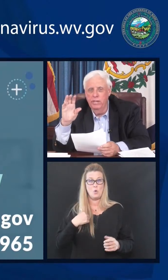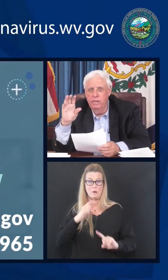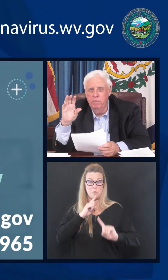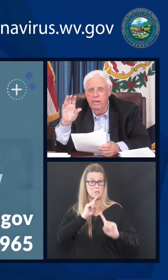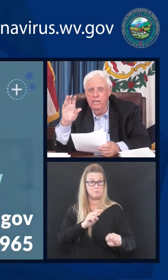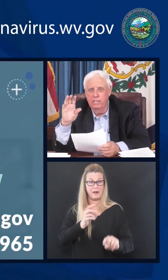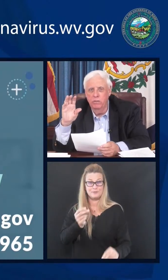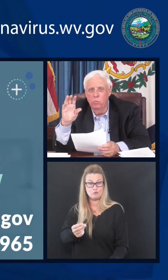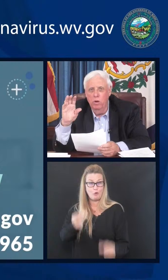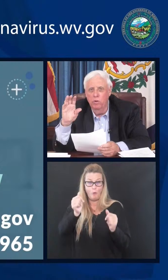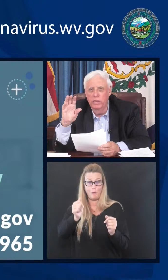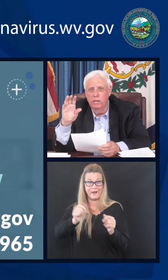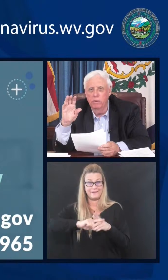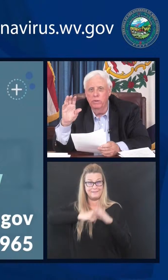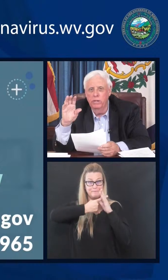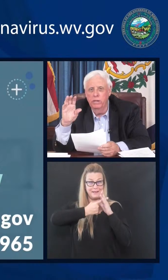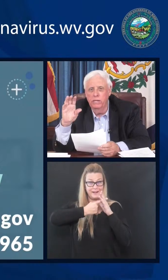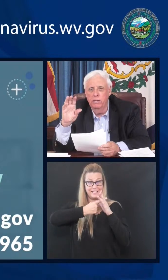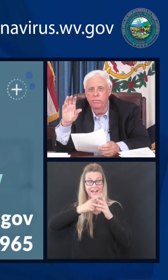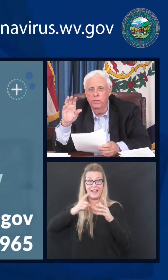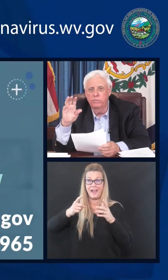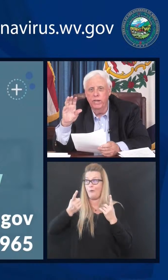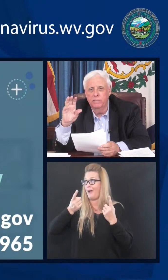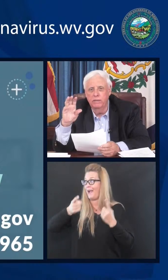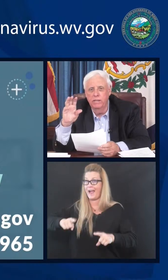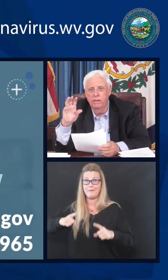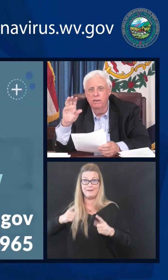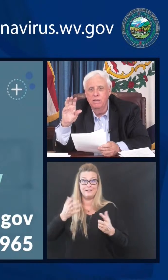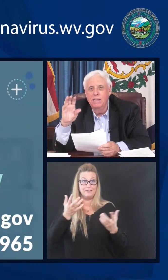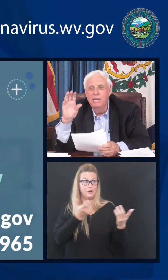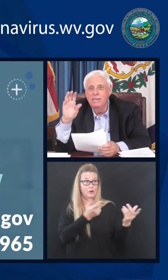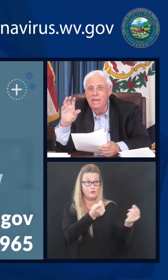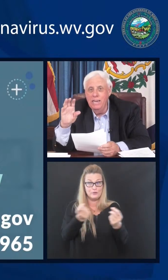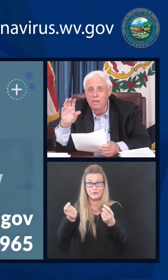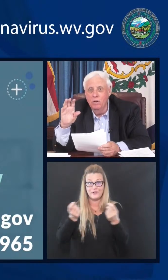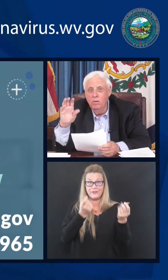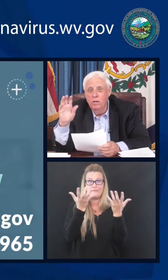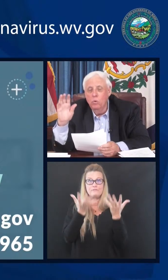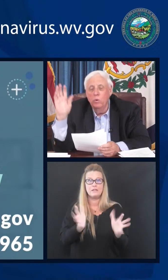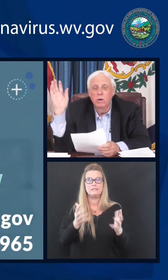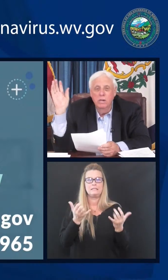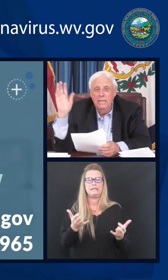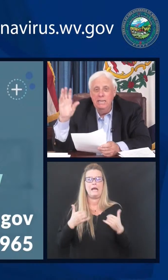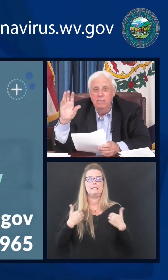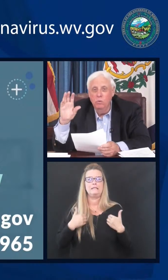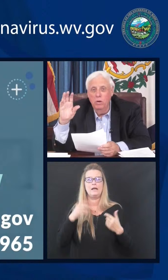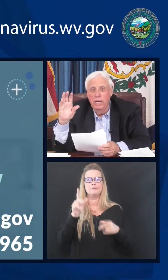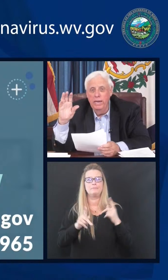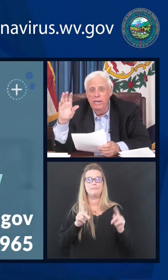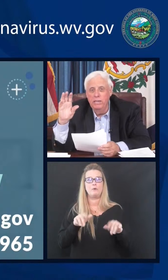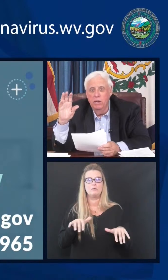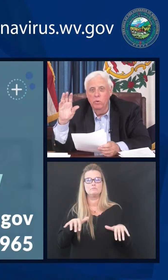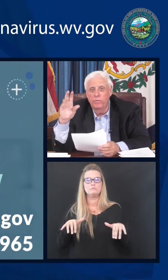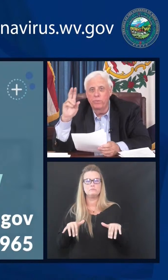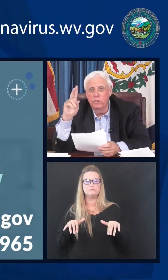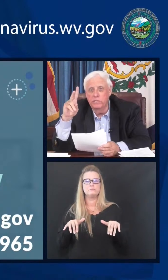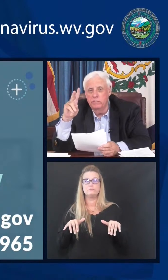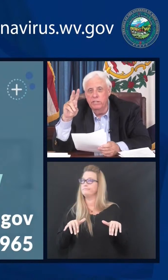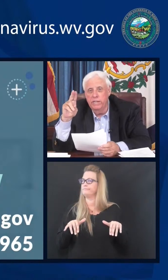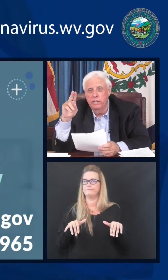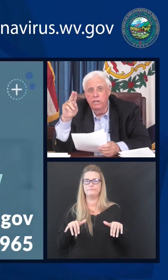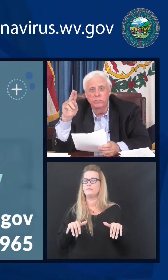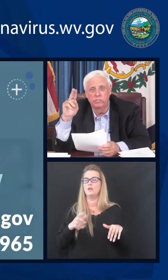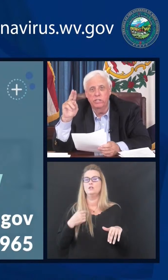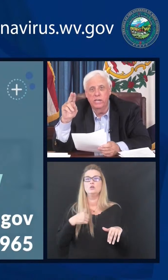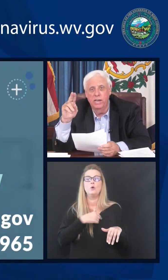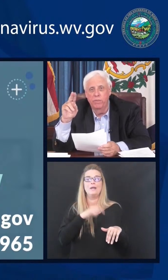faster than anybody got to the wall and getting our folks vaccinated. Now we're leading the way, with first and